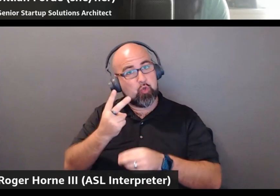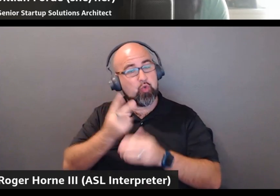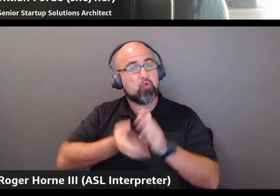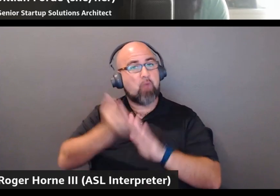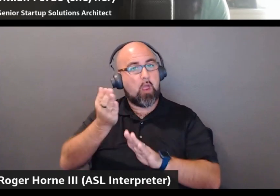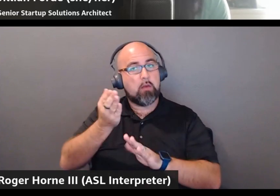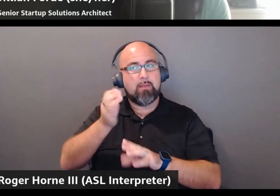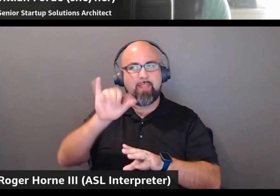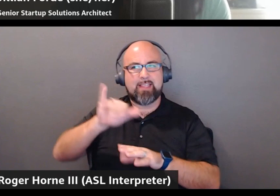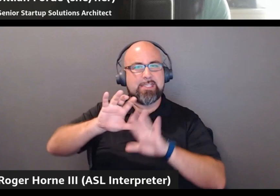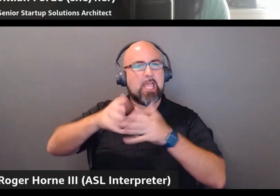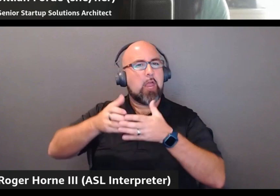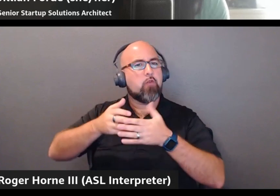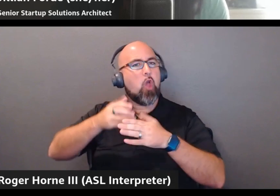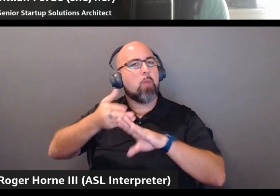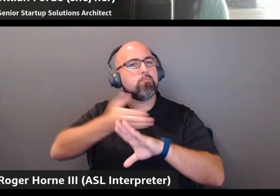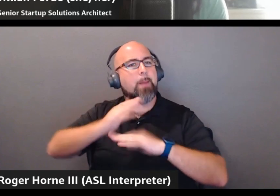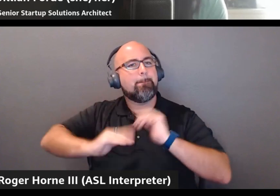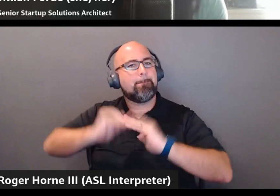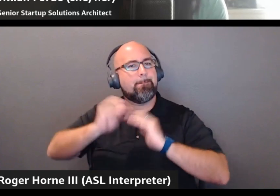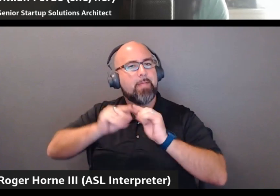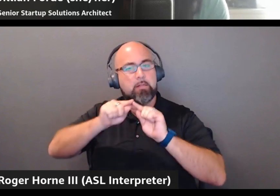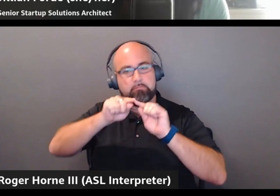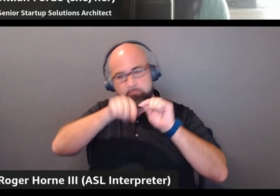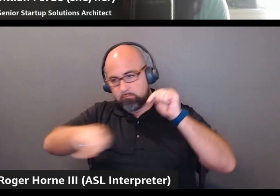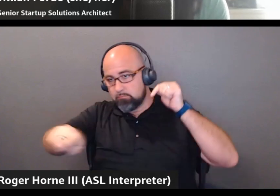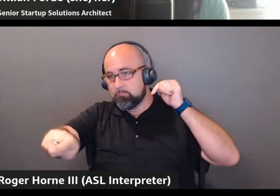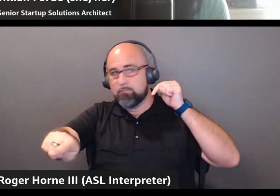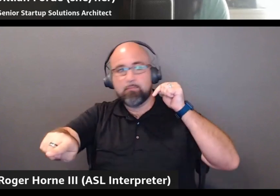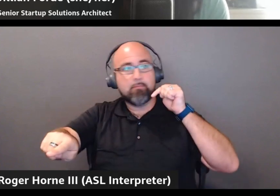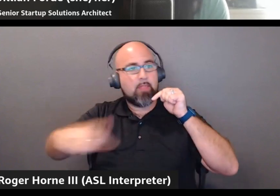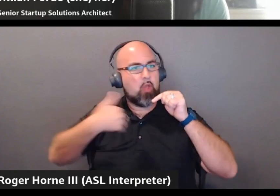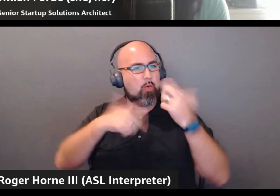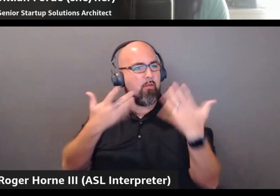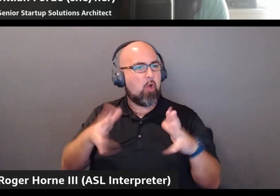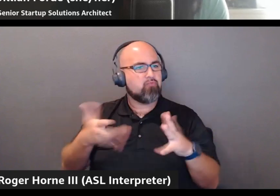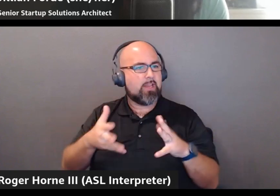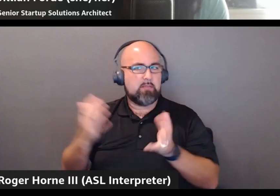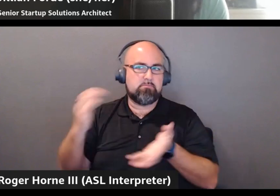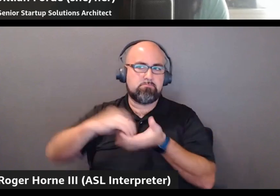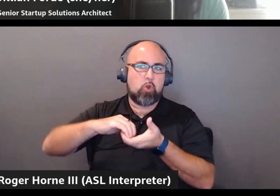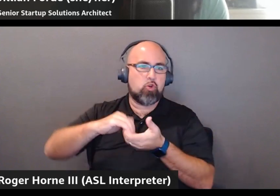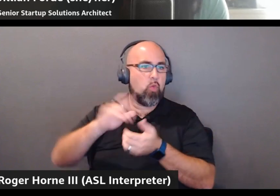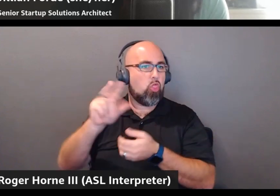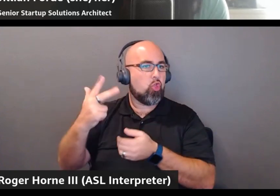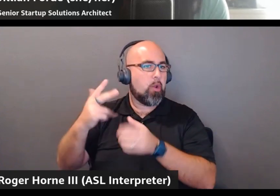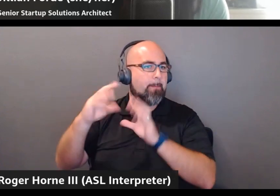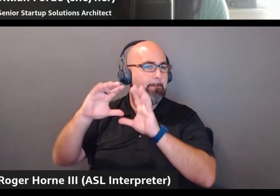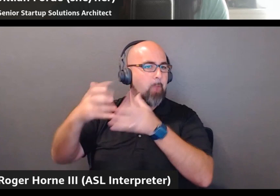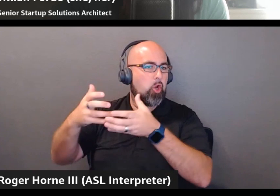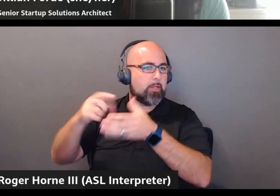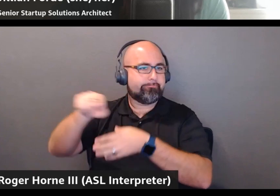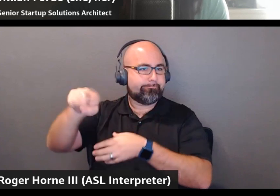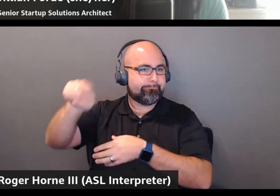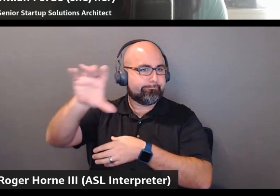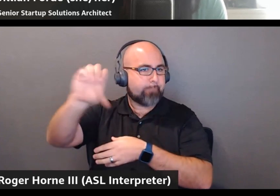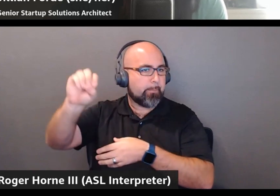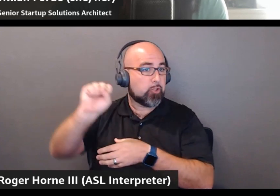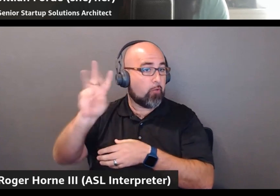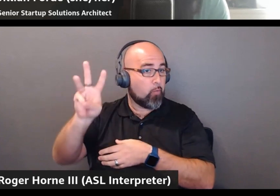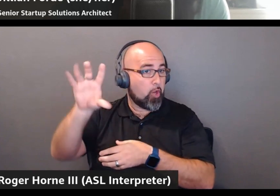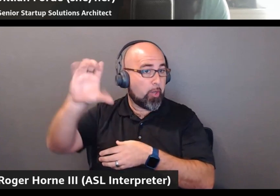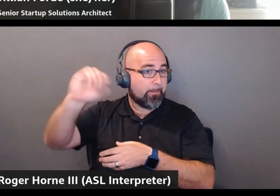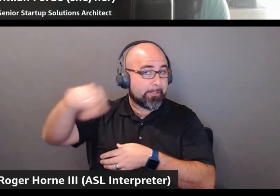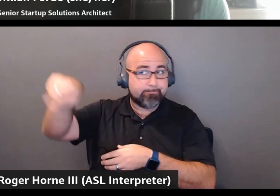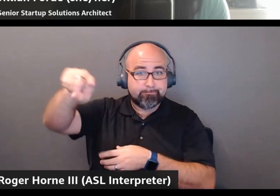pre-built pipelines that we've worked with third-party partners and companies, software companies, as